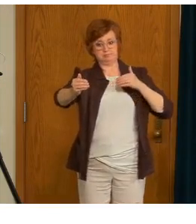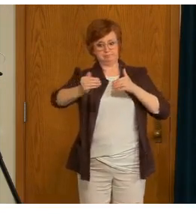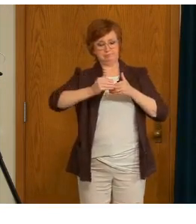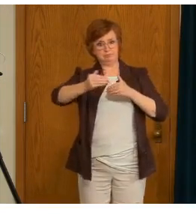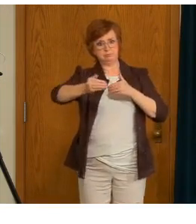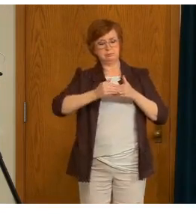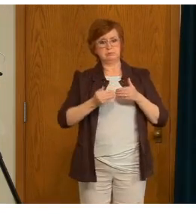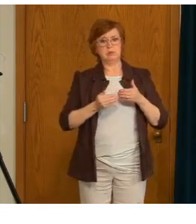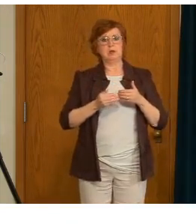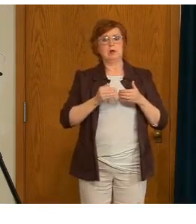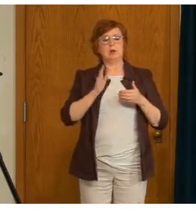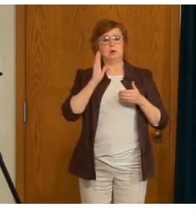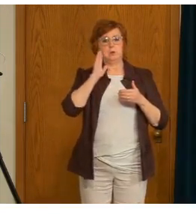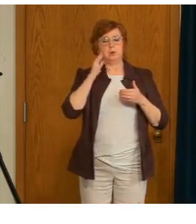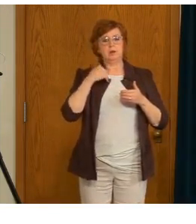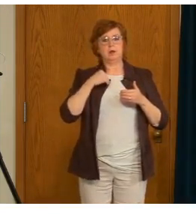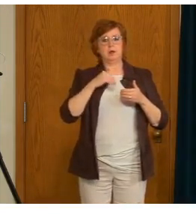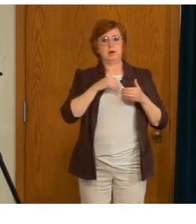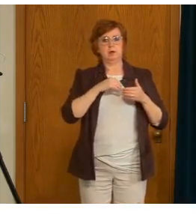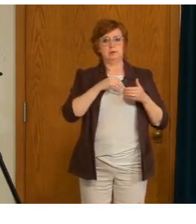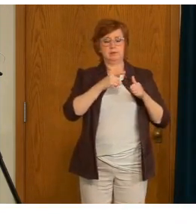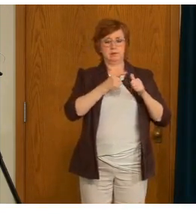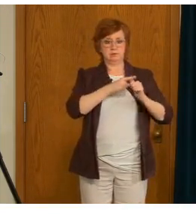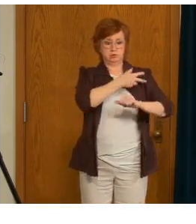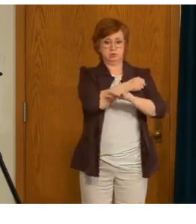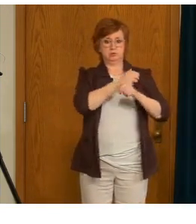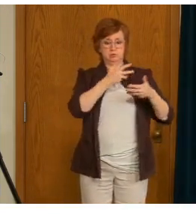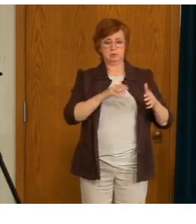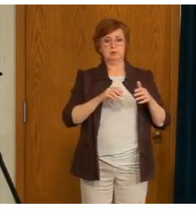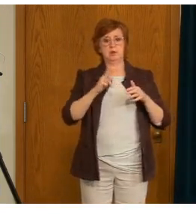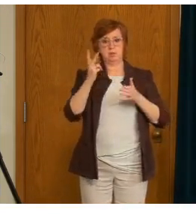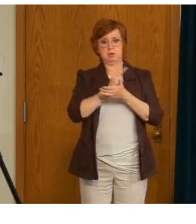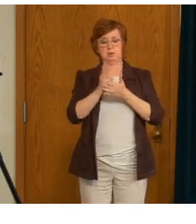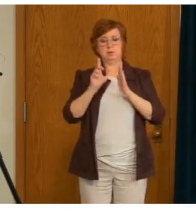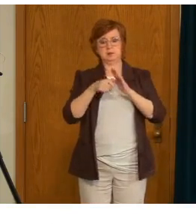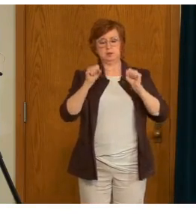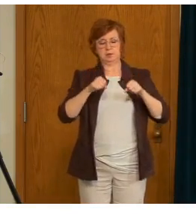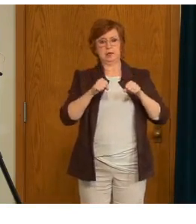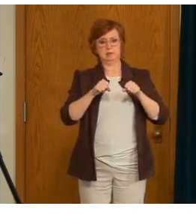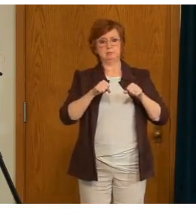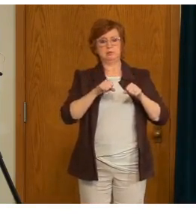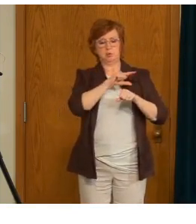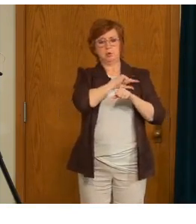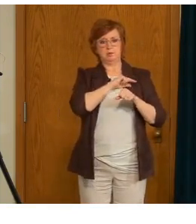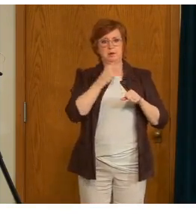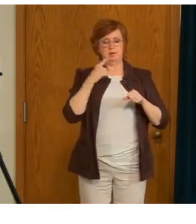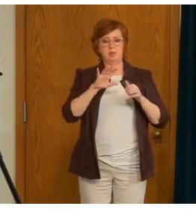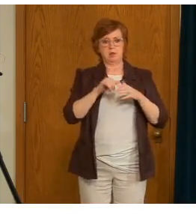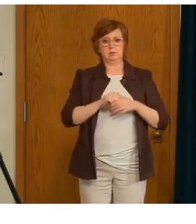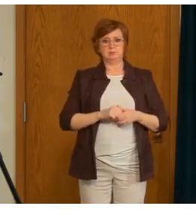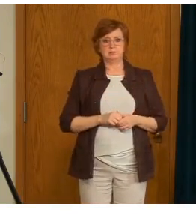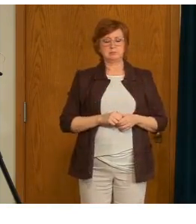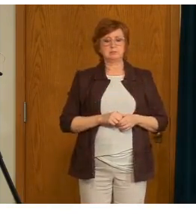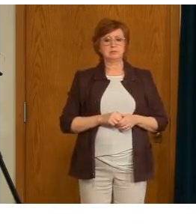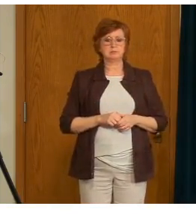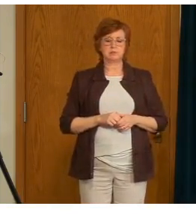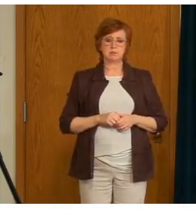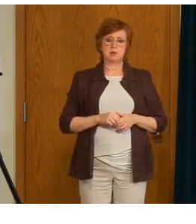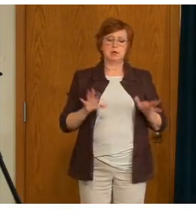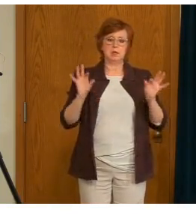approximately 3 weeks after the first dose. This will ensure that we respect the